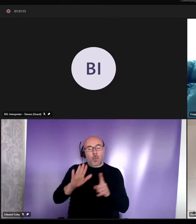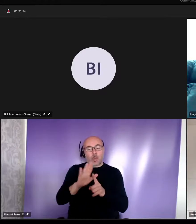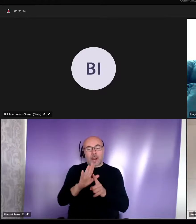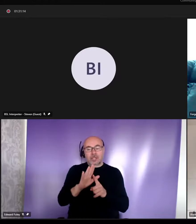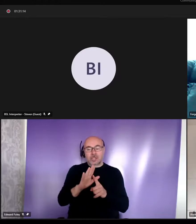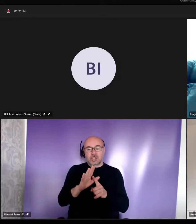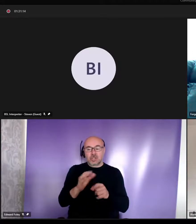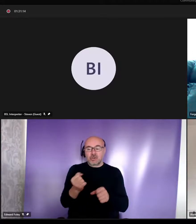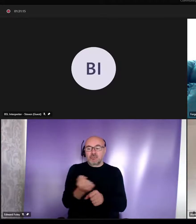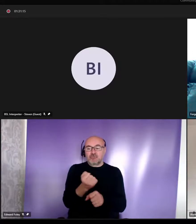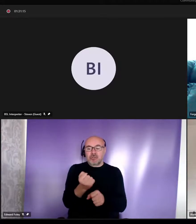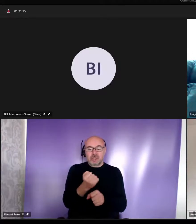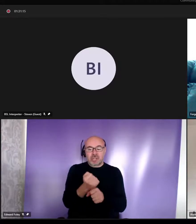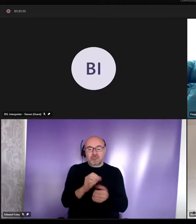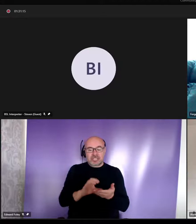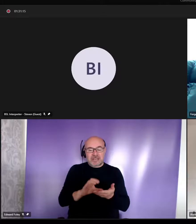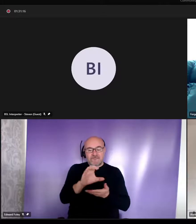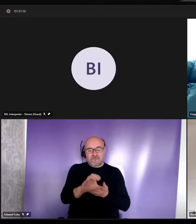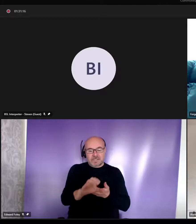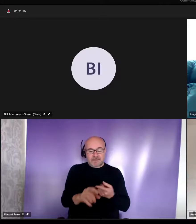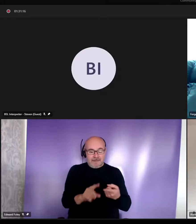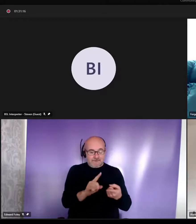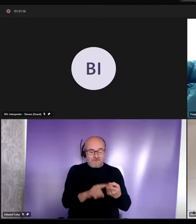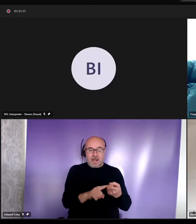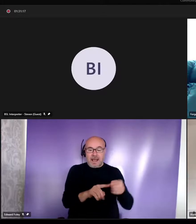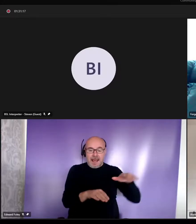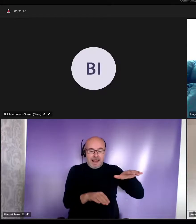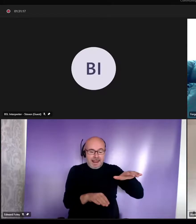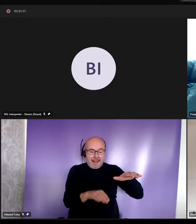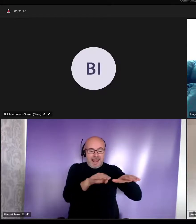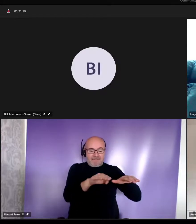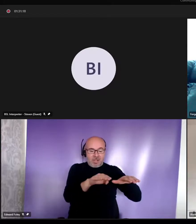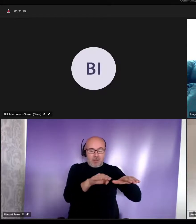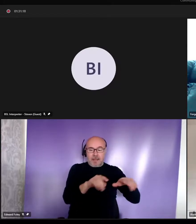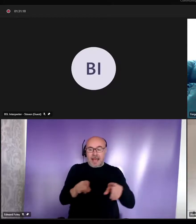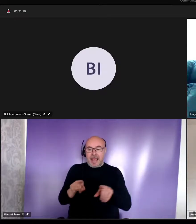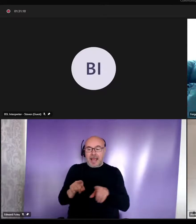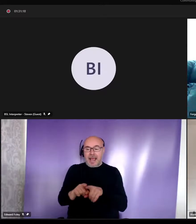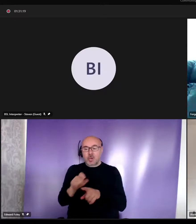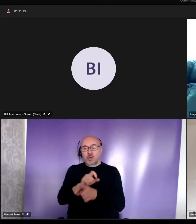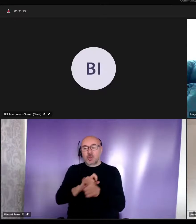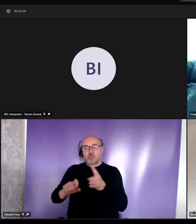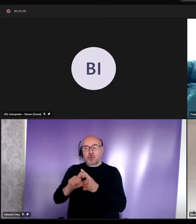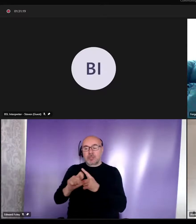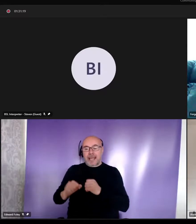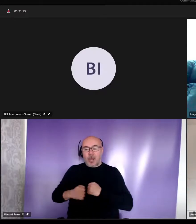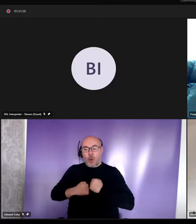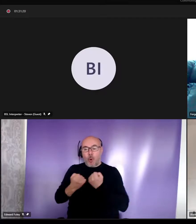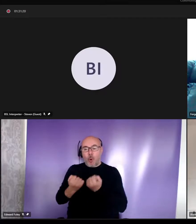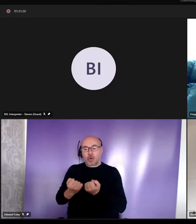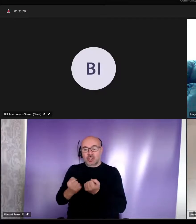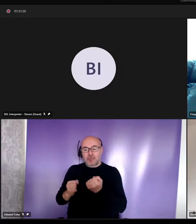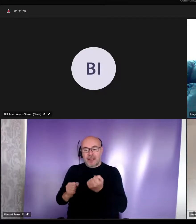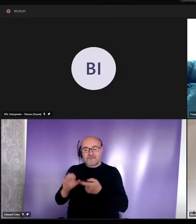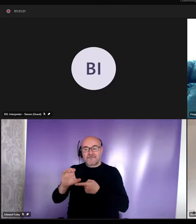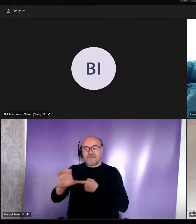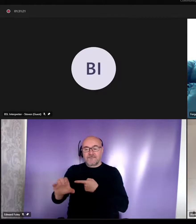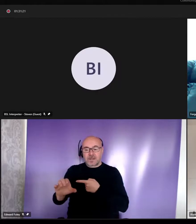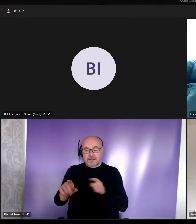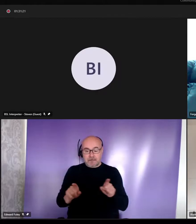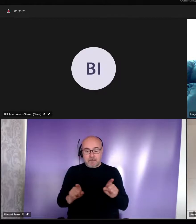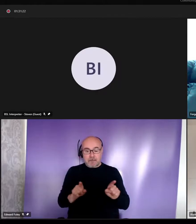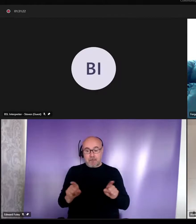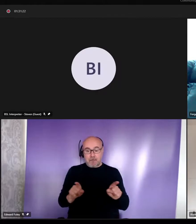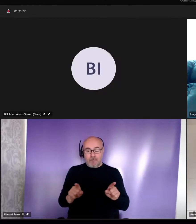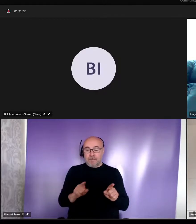the UK Levelling Up Fund and the UK Community Ownership Fund. The report explains that as part of that